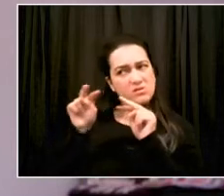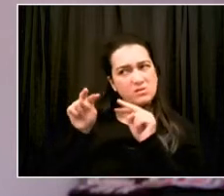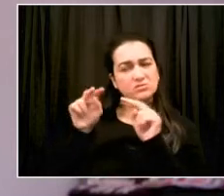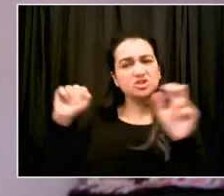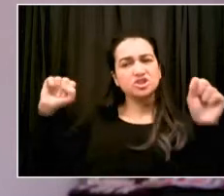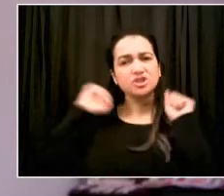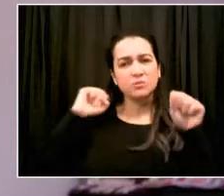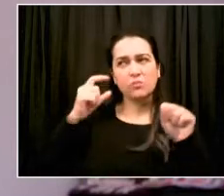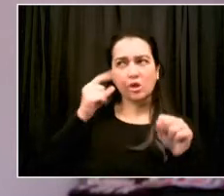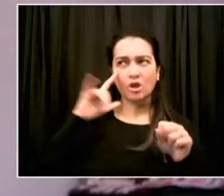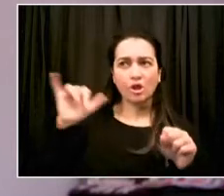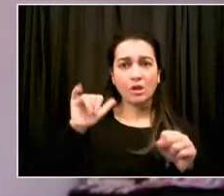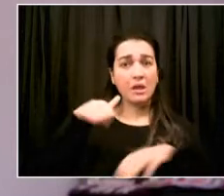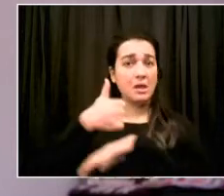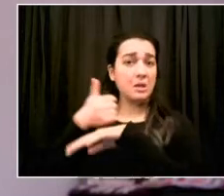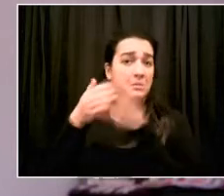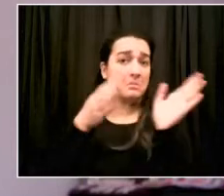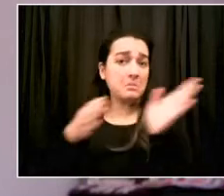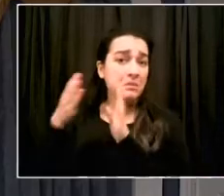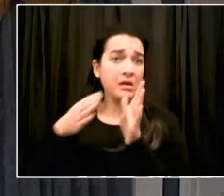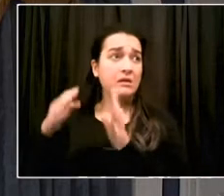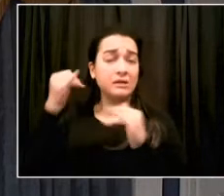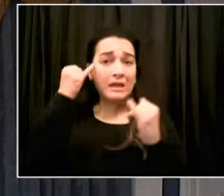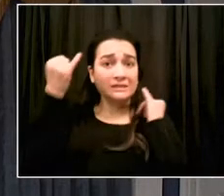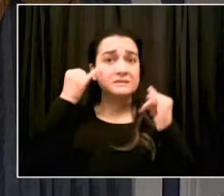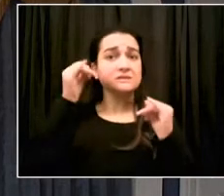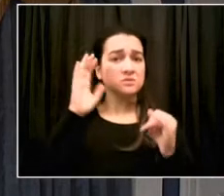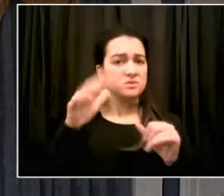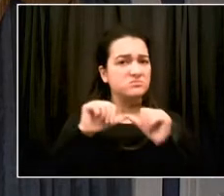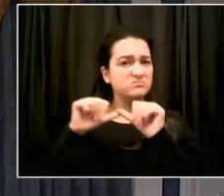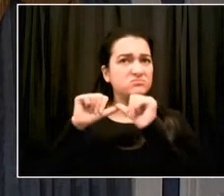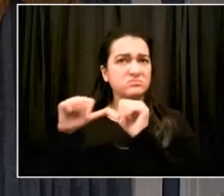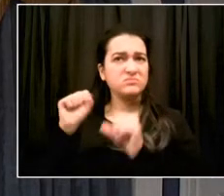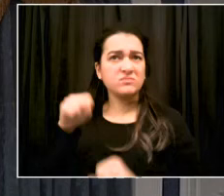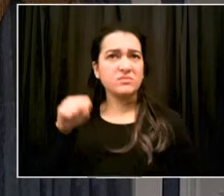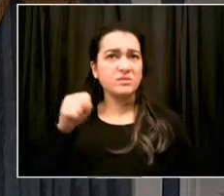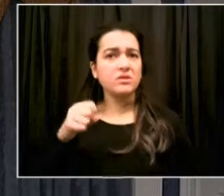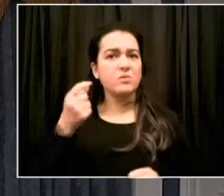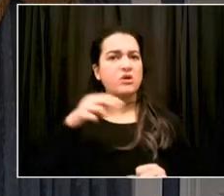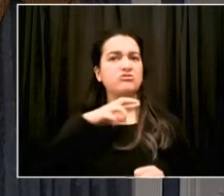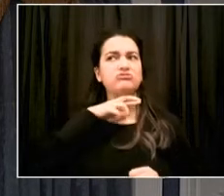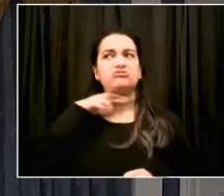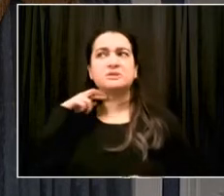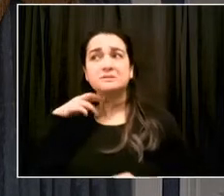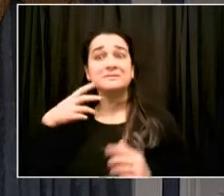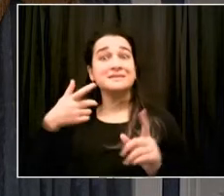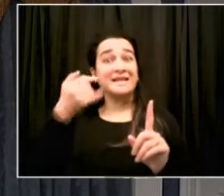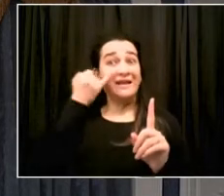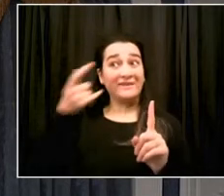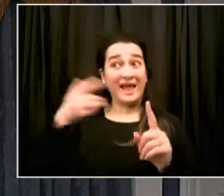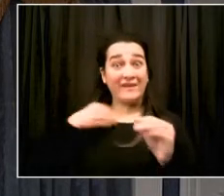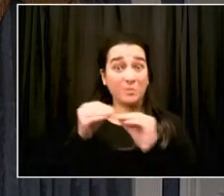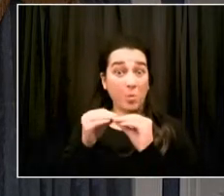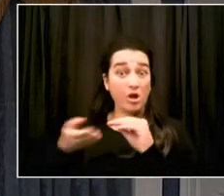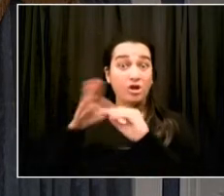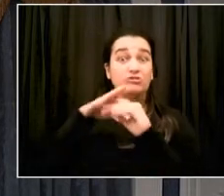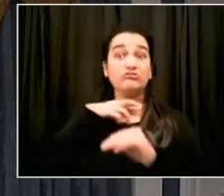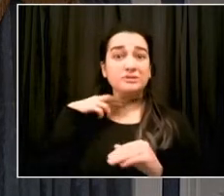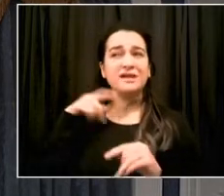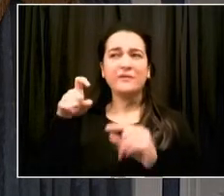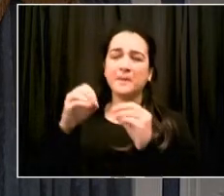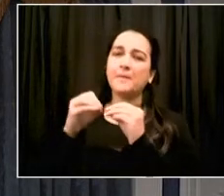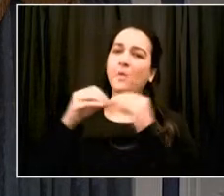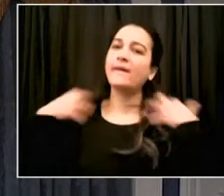to tread cautiously and carefully. Thank you. Go ahead, Kayla. All right, my second question is, you'll likely